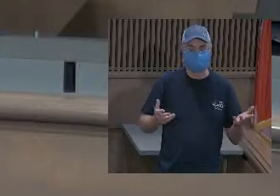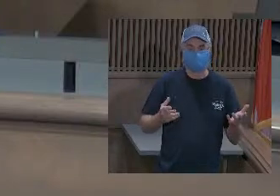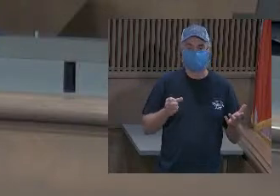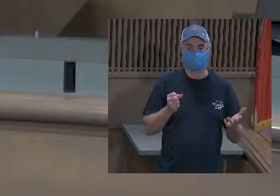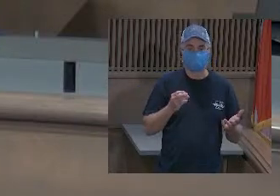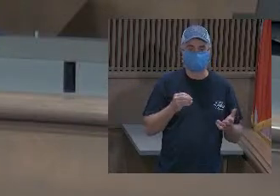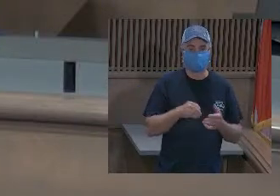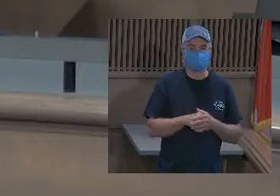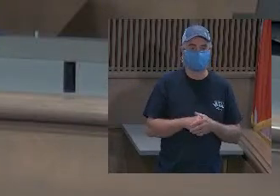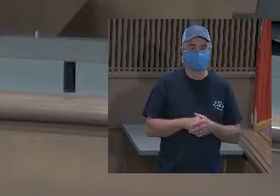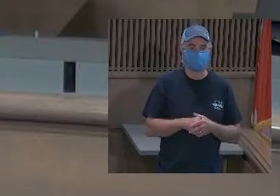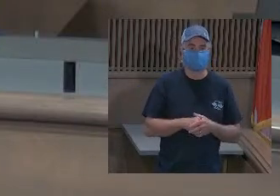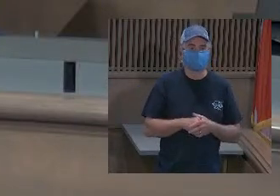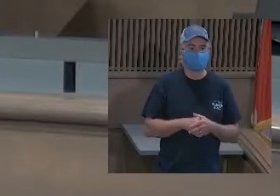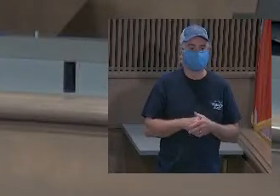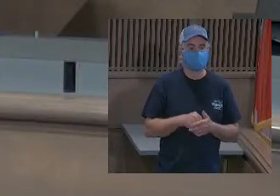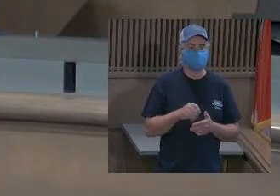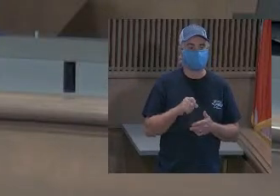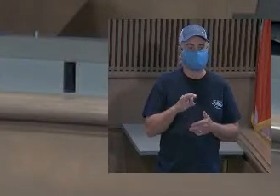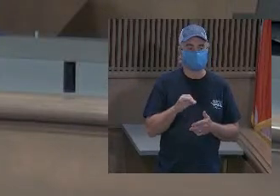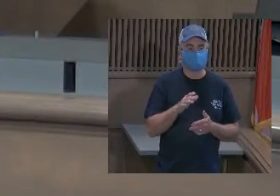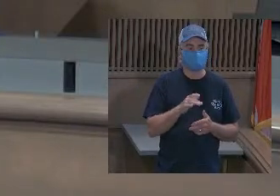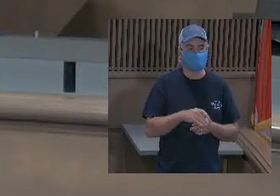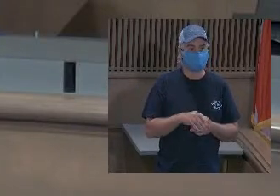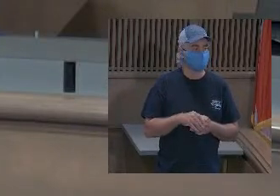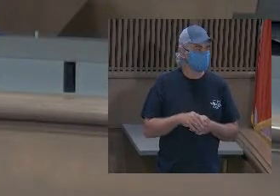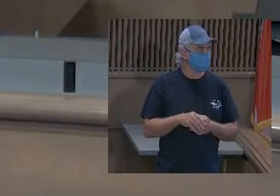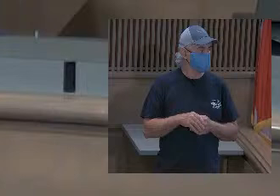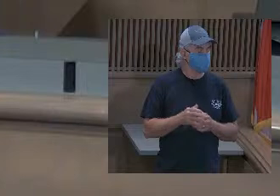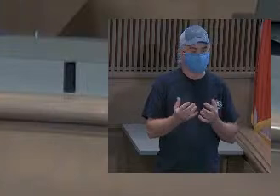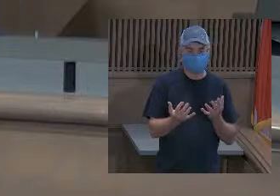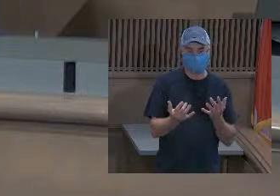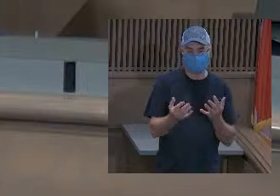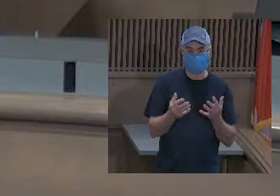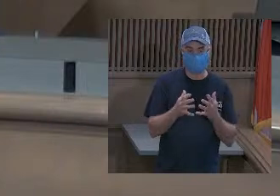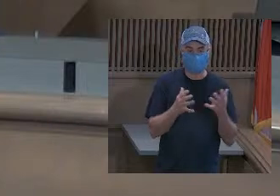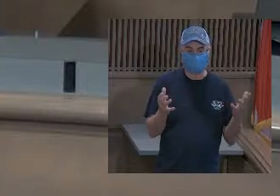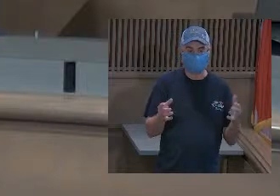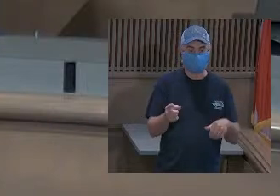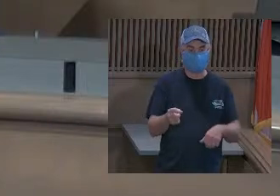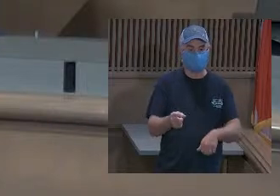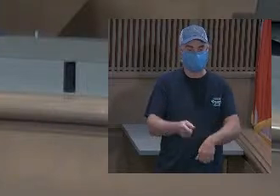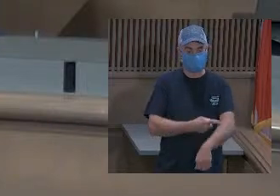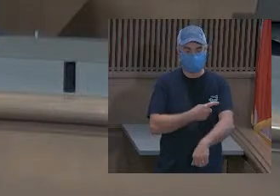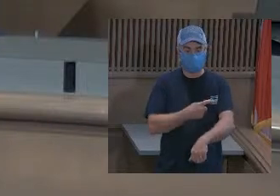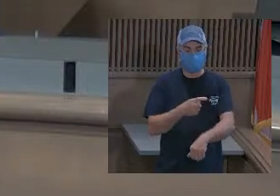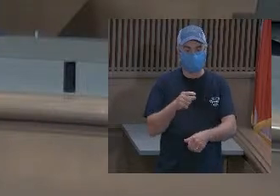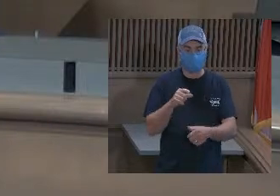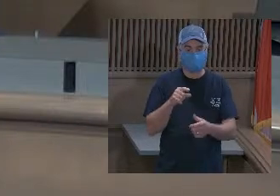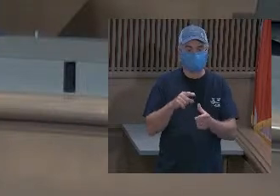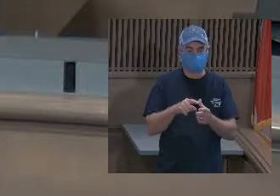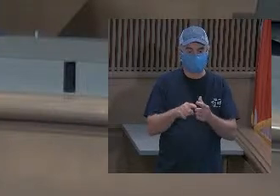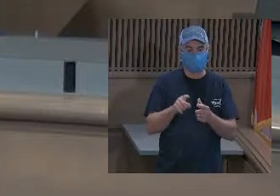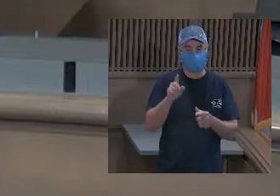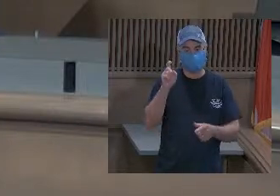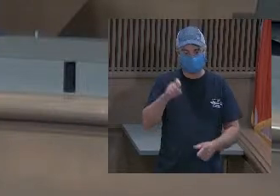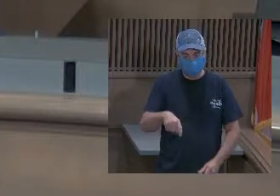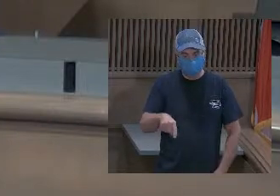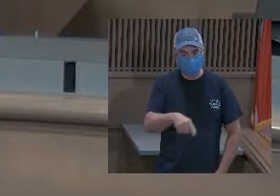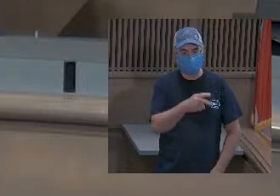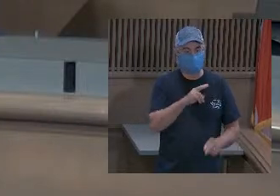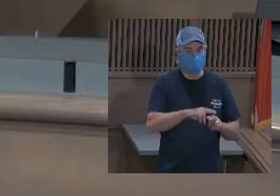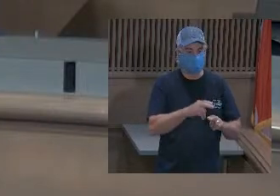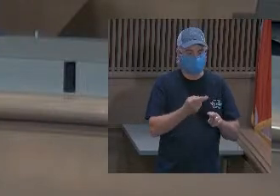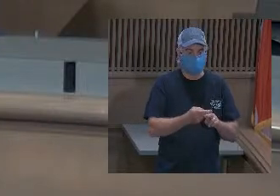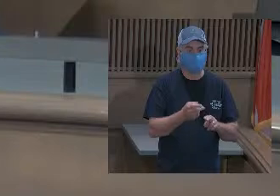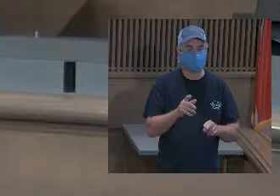experience ups and downs with the virus, and before they realize it, they're at a point where they're now going to the hospital. Their